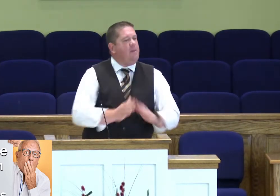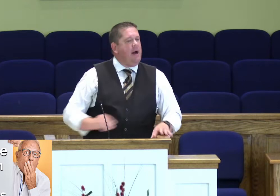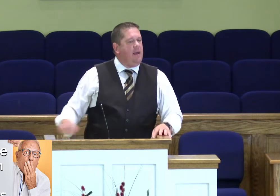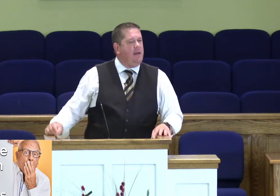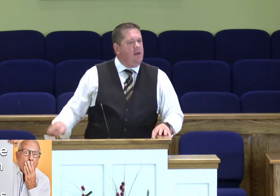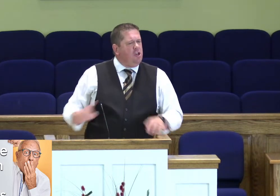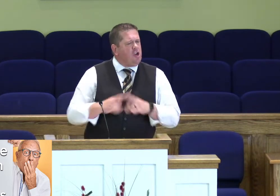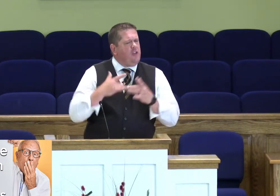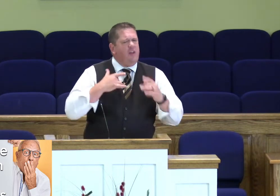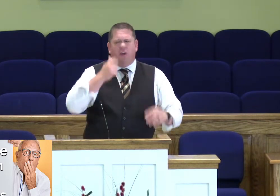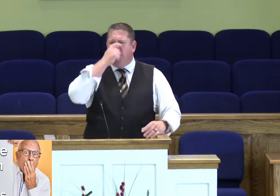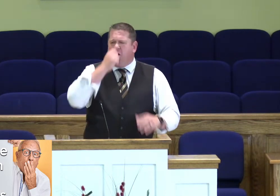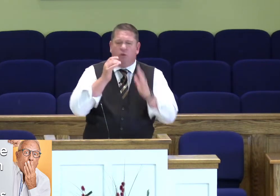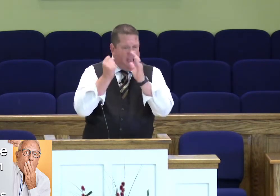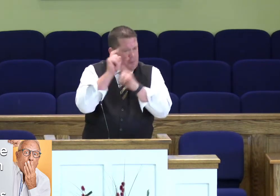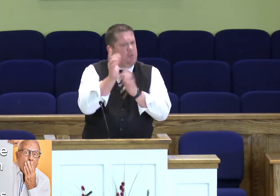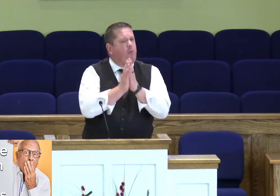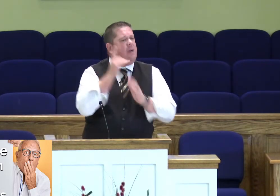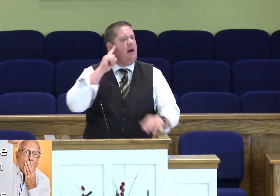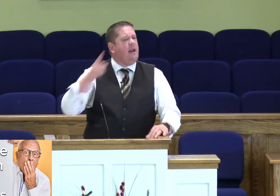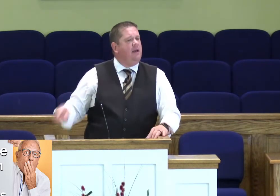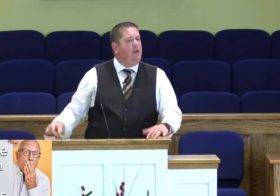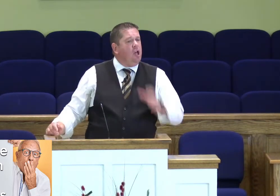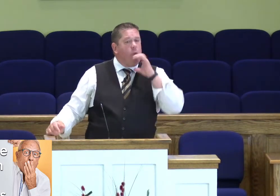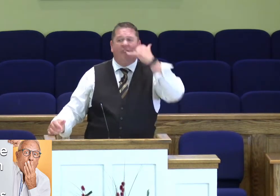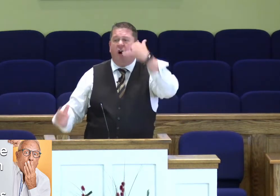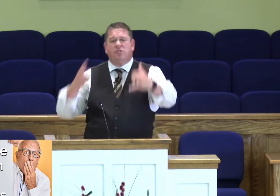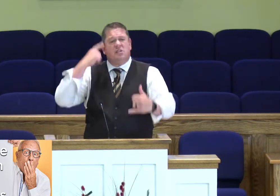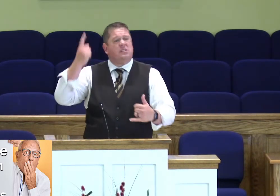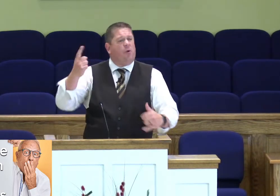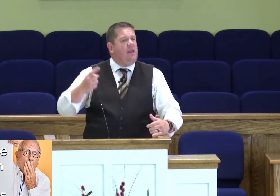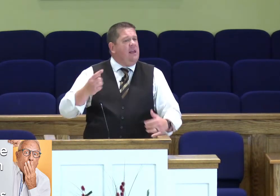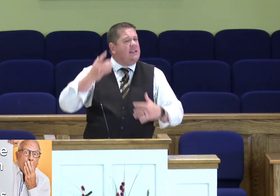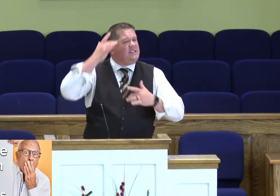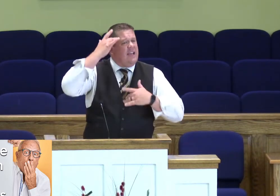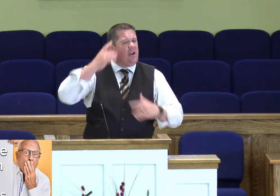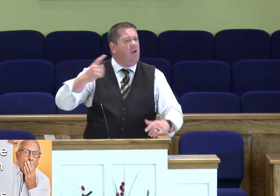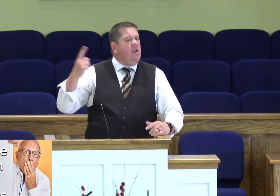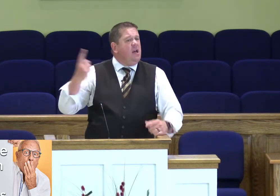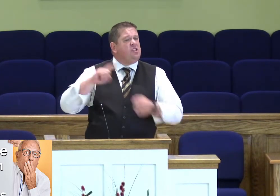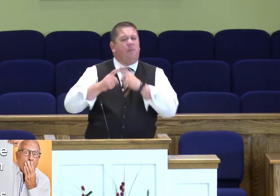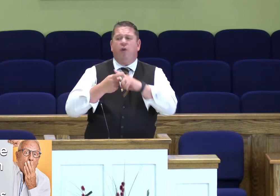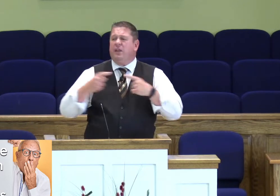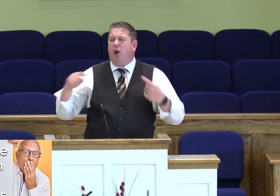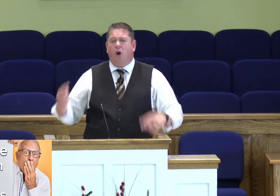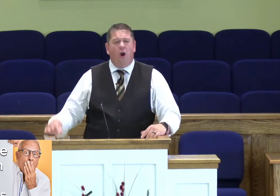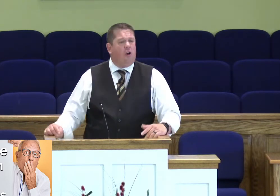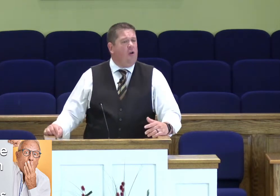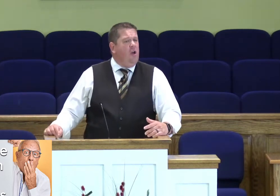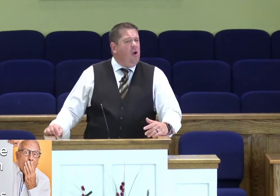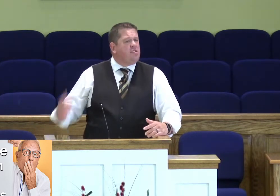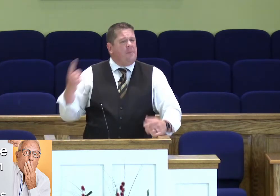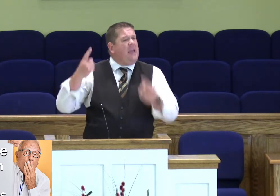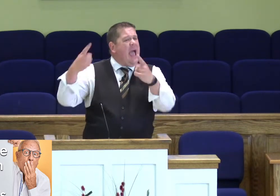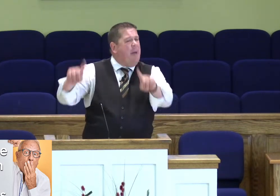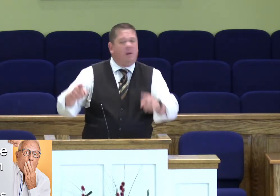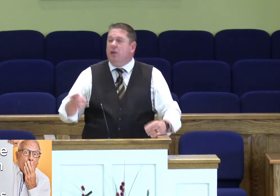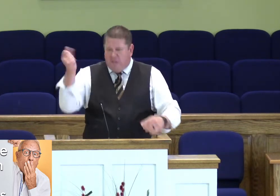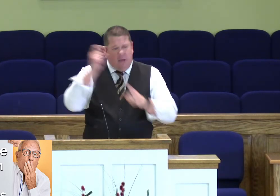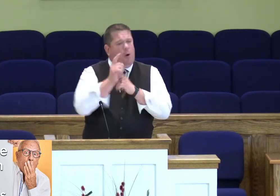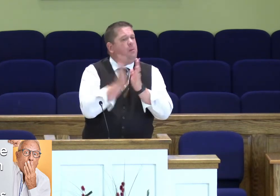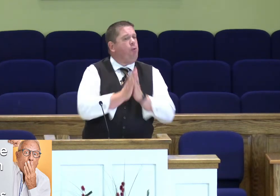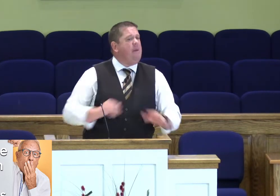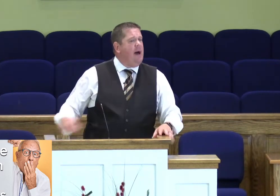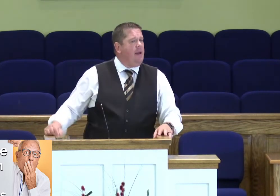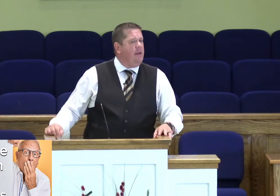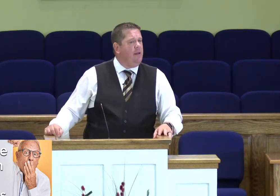moment to pray about it. You start to feel like you're getting a cold, take a moment to pray about it. Your wife calls because someone is sick, or some friend got hurt, or something happened.